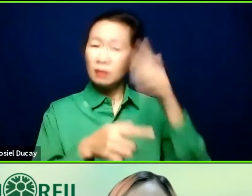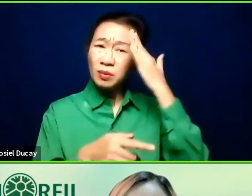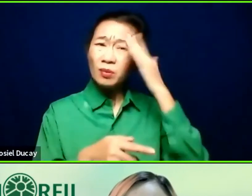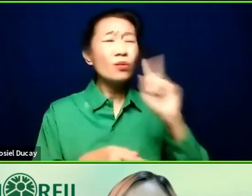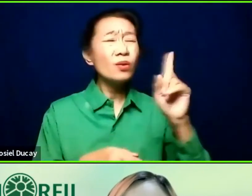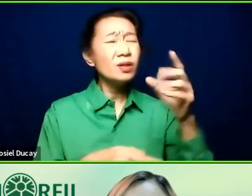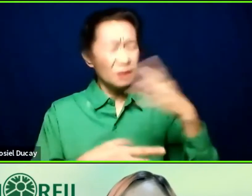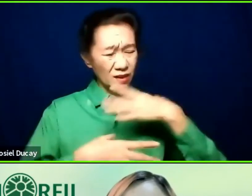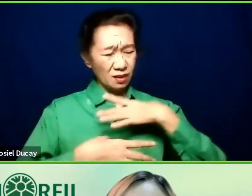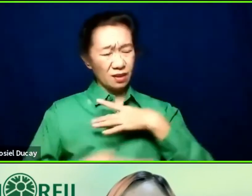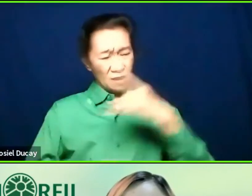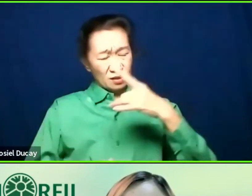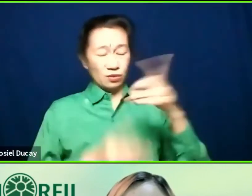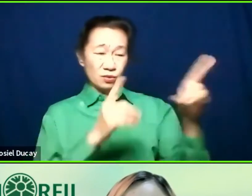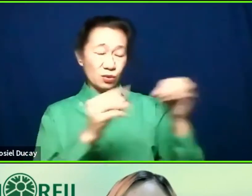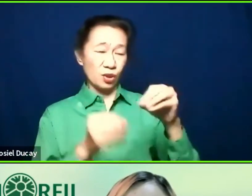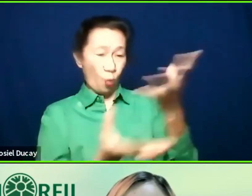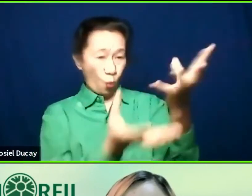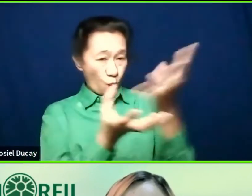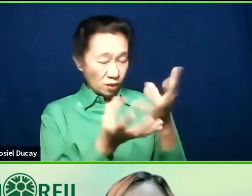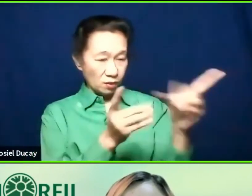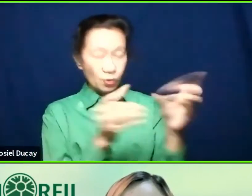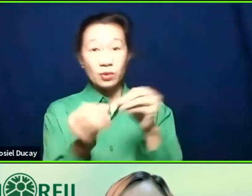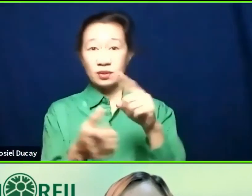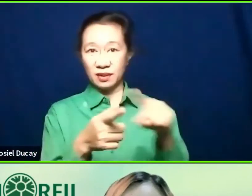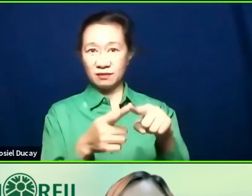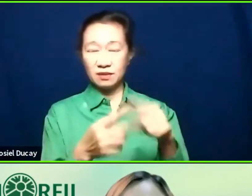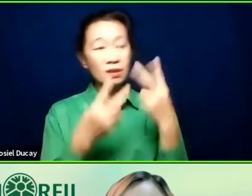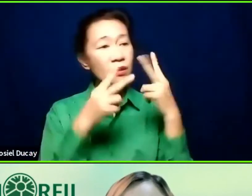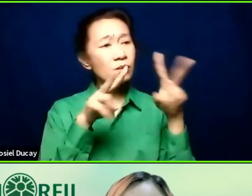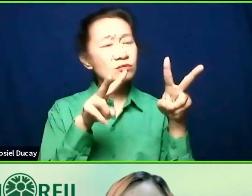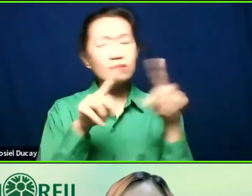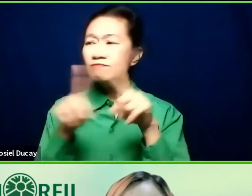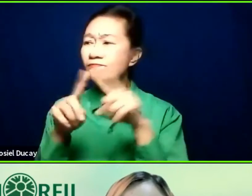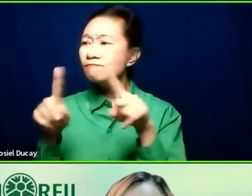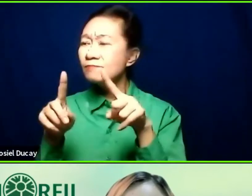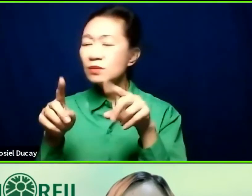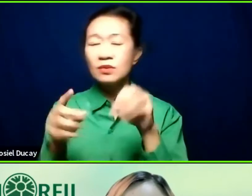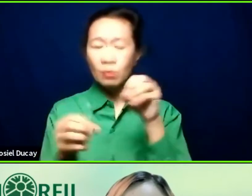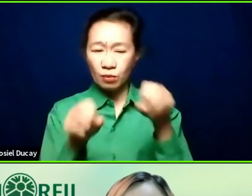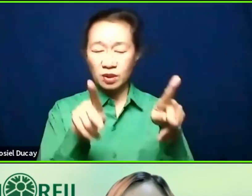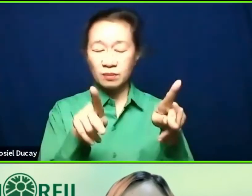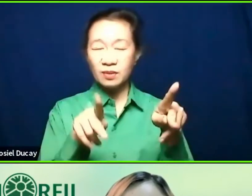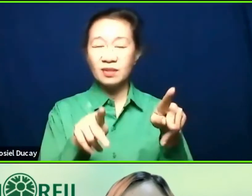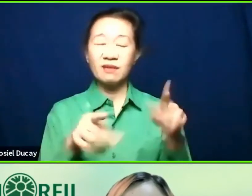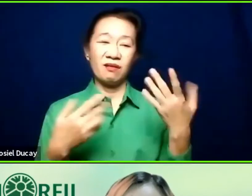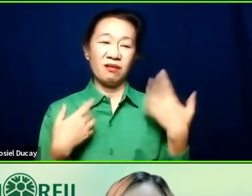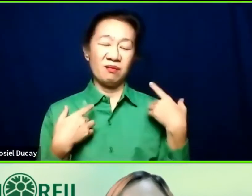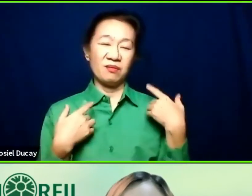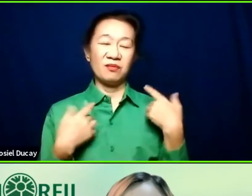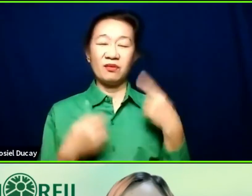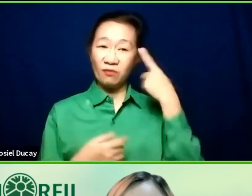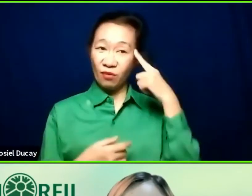do, what he wants to do, and then look at the different opportunities that can be made available for him or her